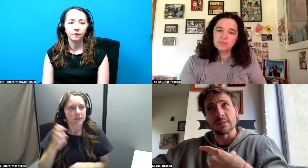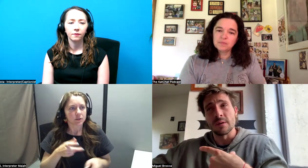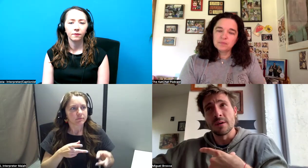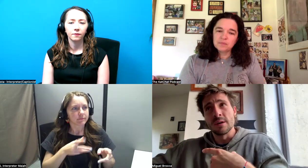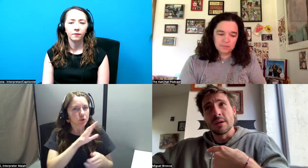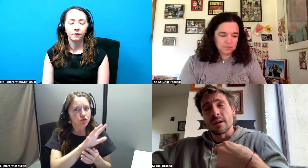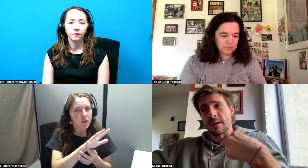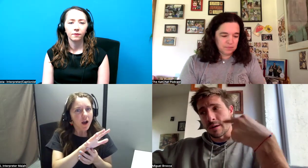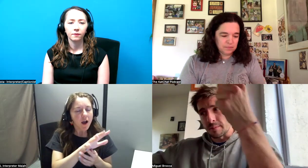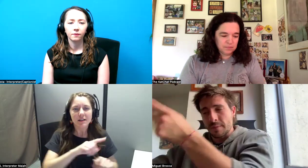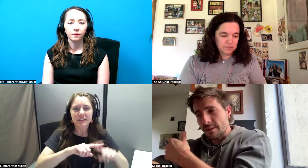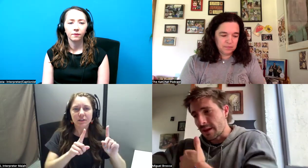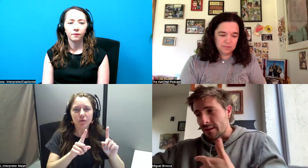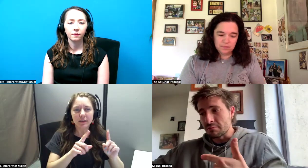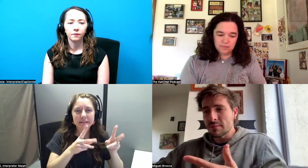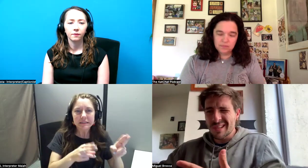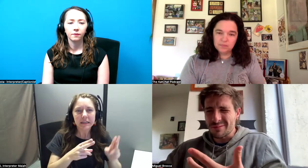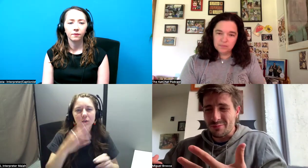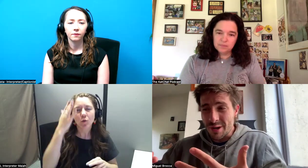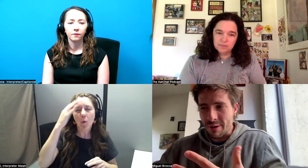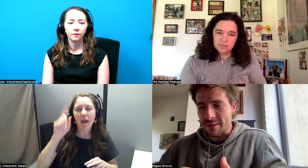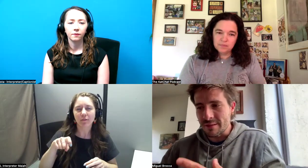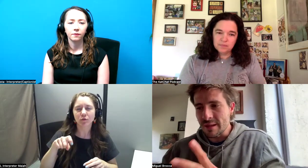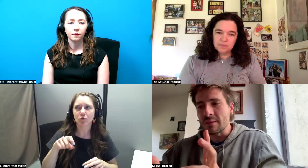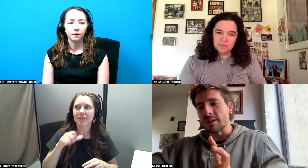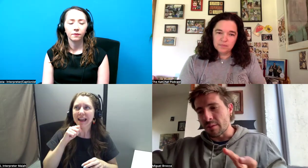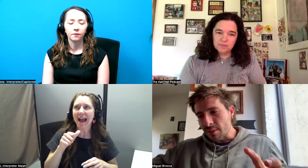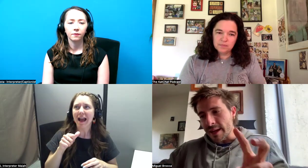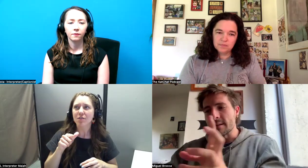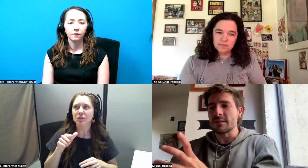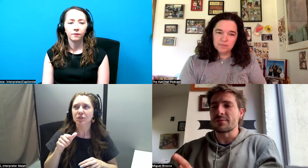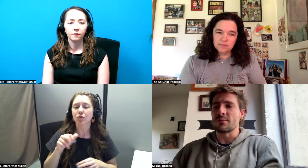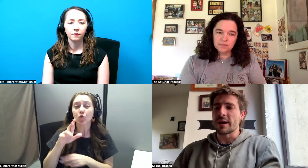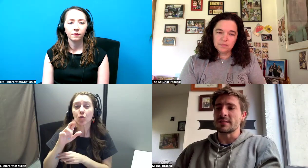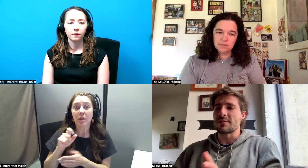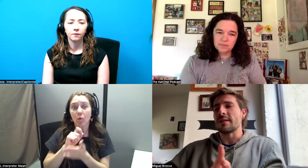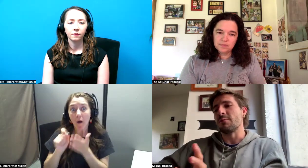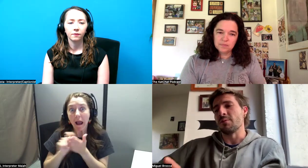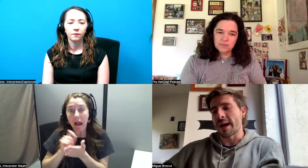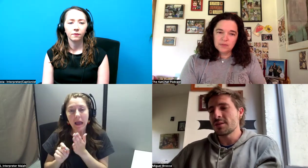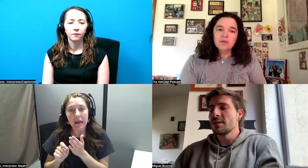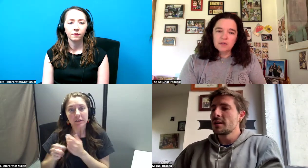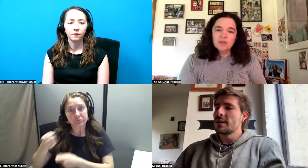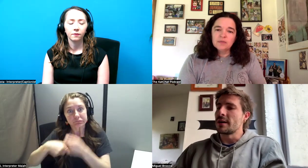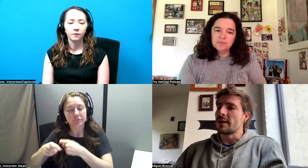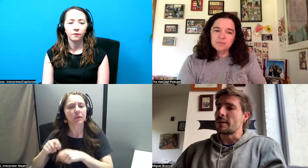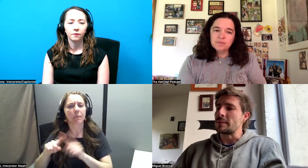had to like not rewrite the scene but like play it in a different way so that it would